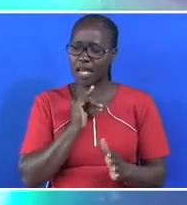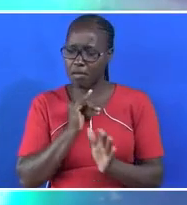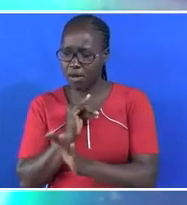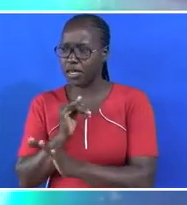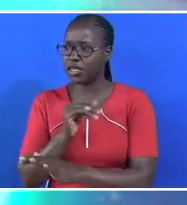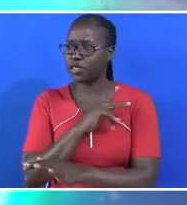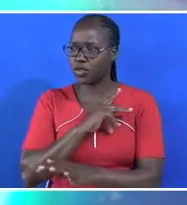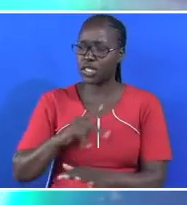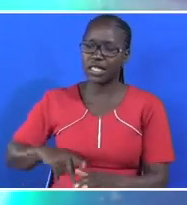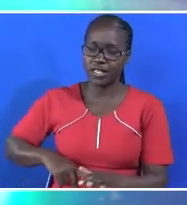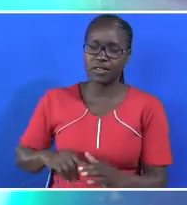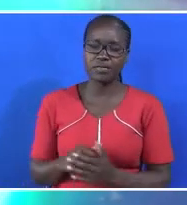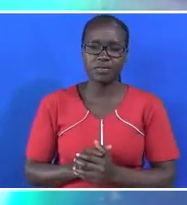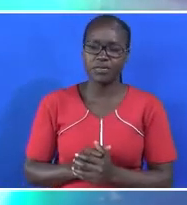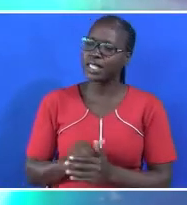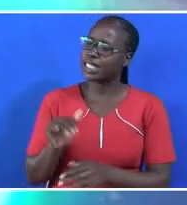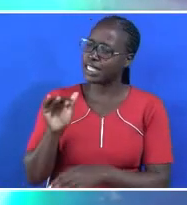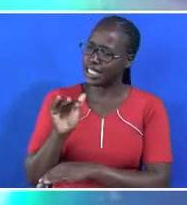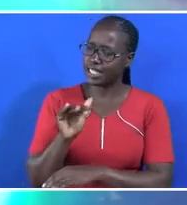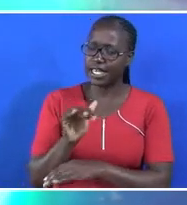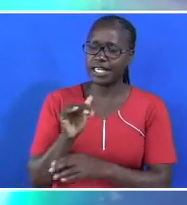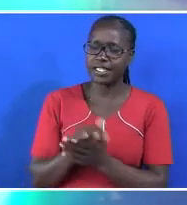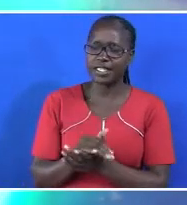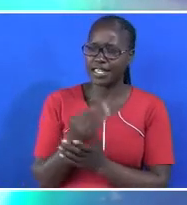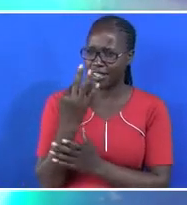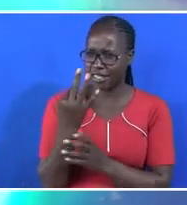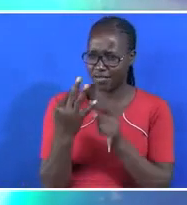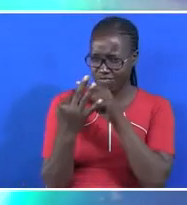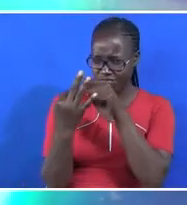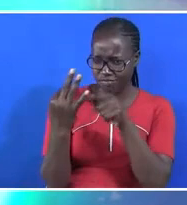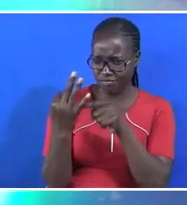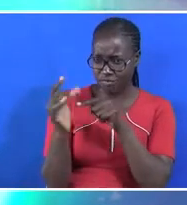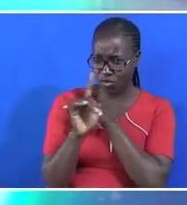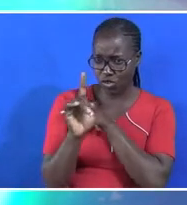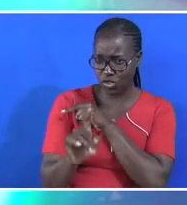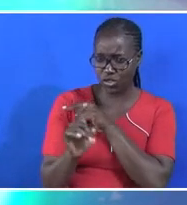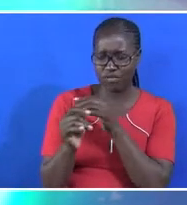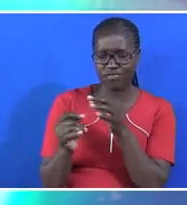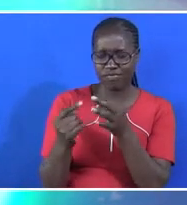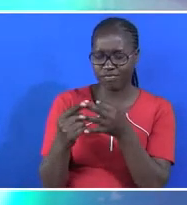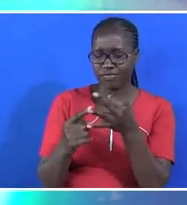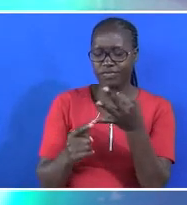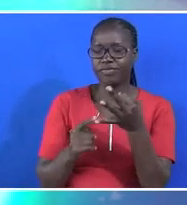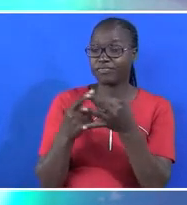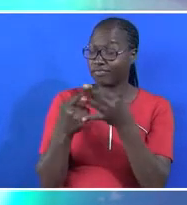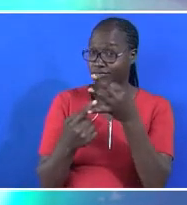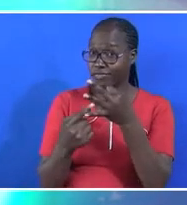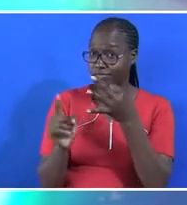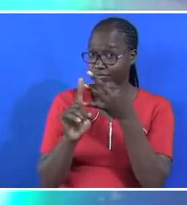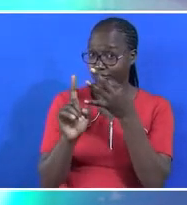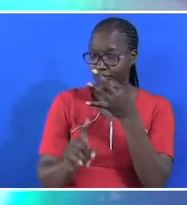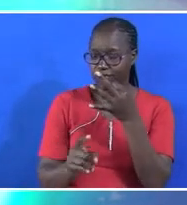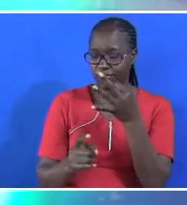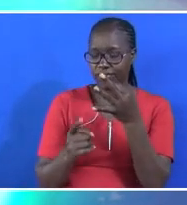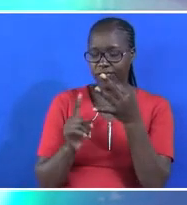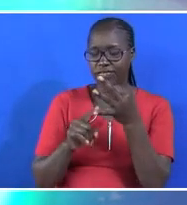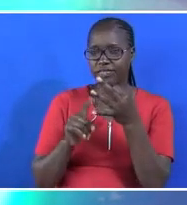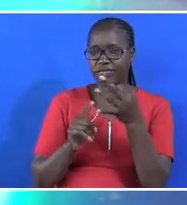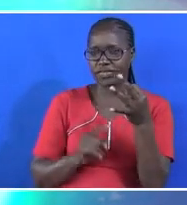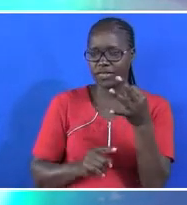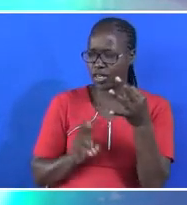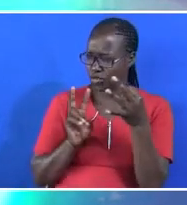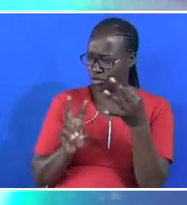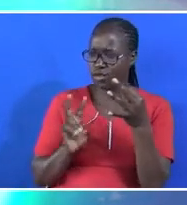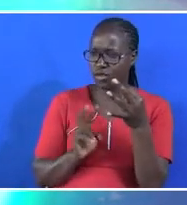king and he asks three questions. If you noticed with me, he asks three questions. And a keen